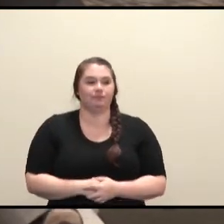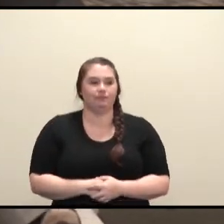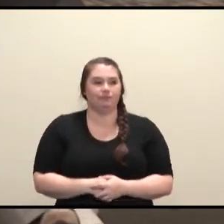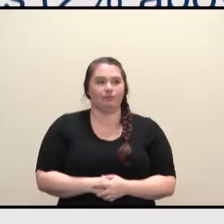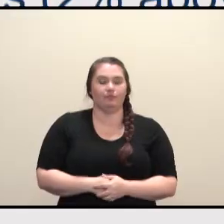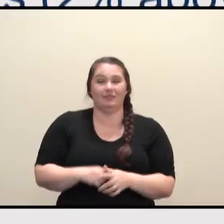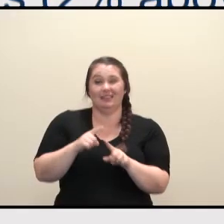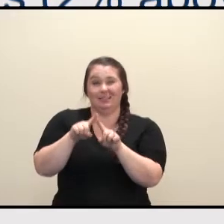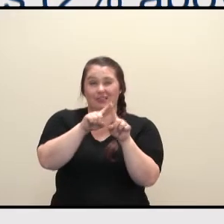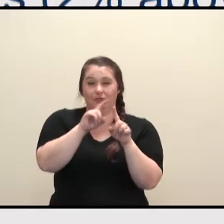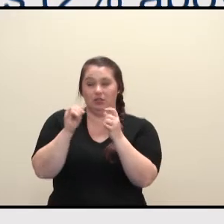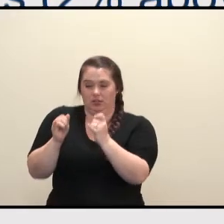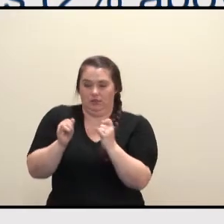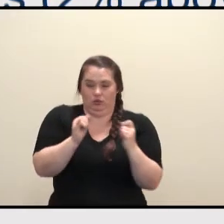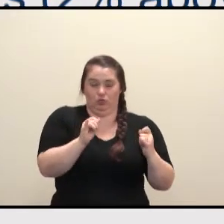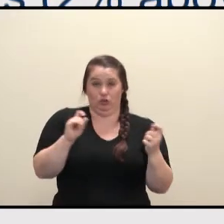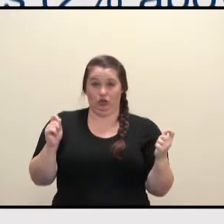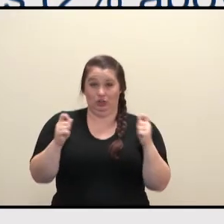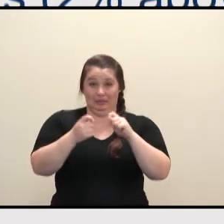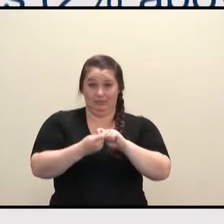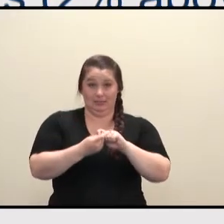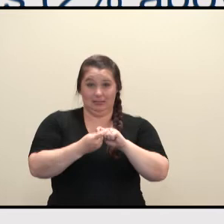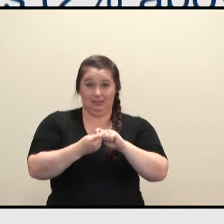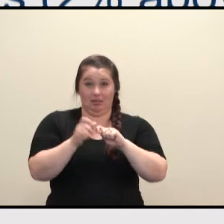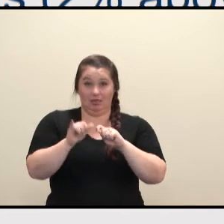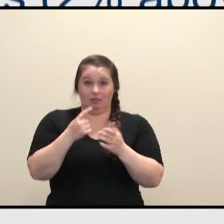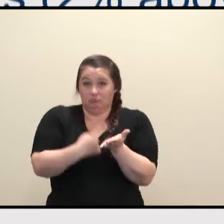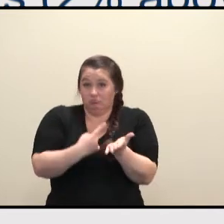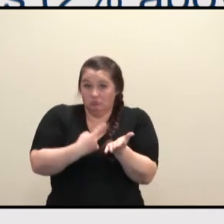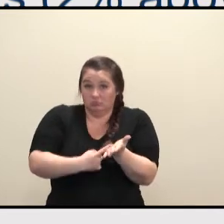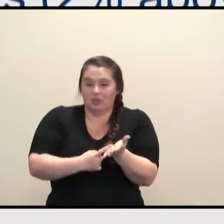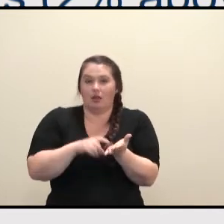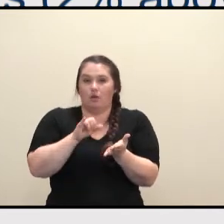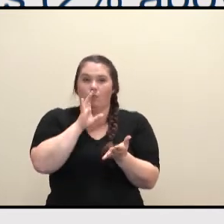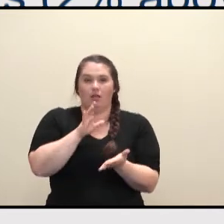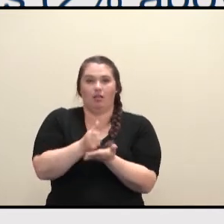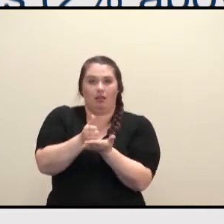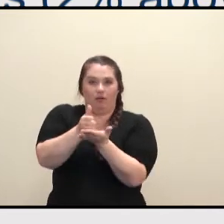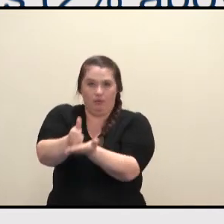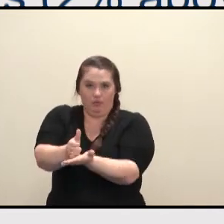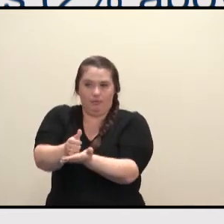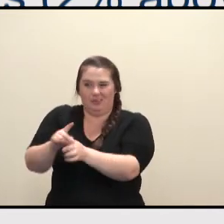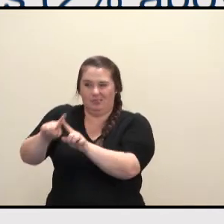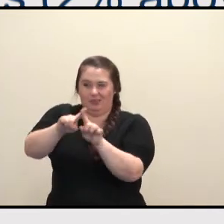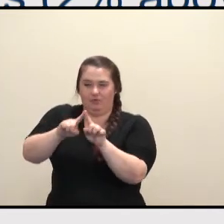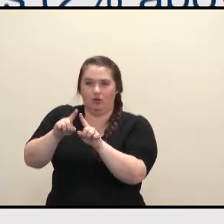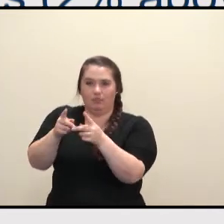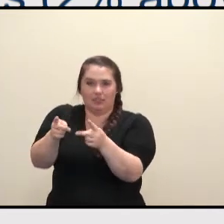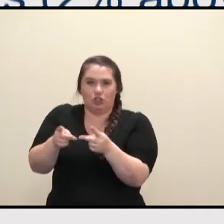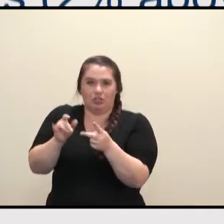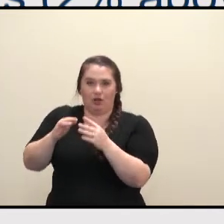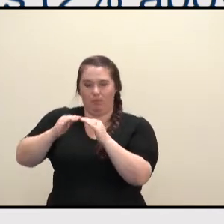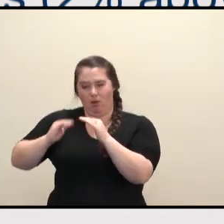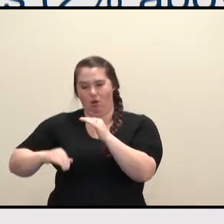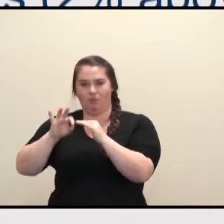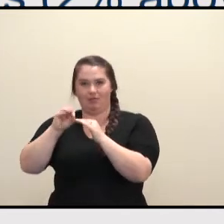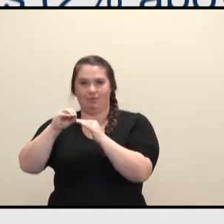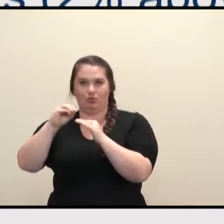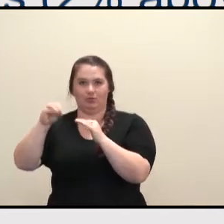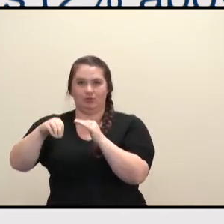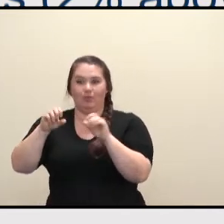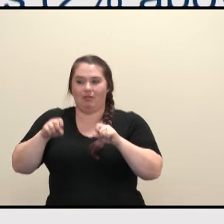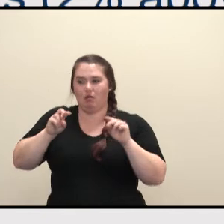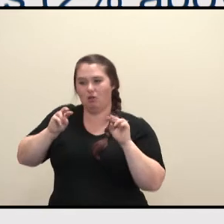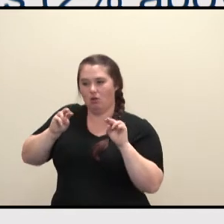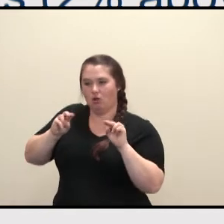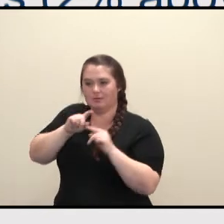individual adjustments that we've talked about, that helps with some of those positions that are below the 90% of market. We can look